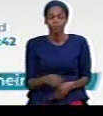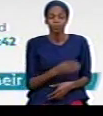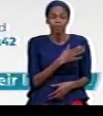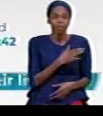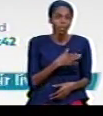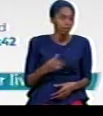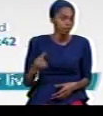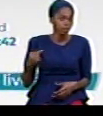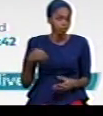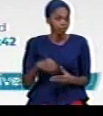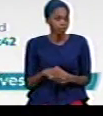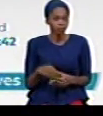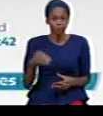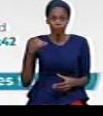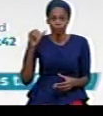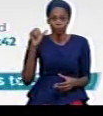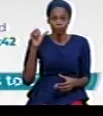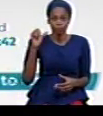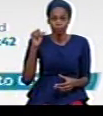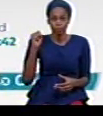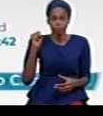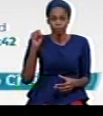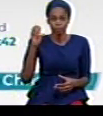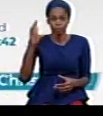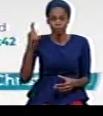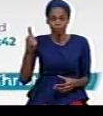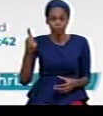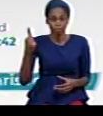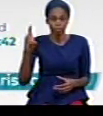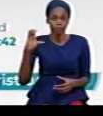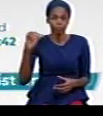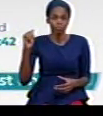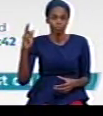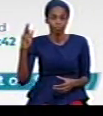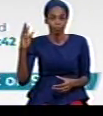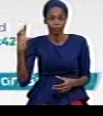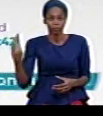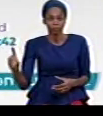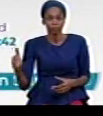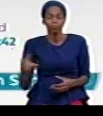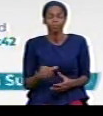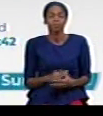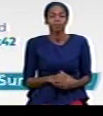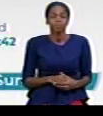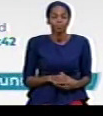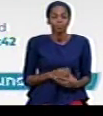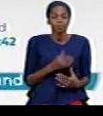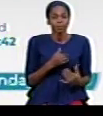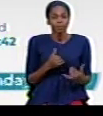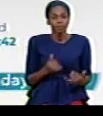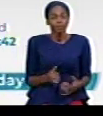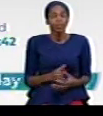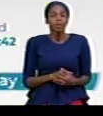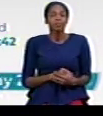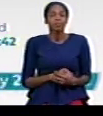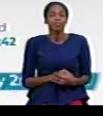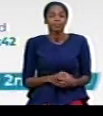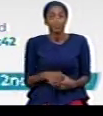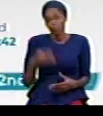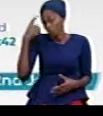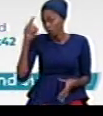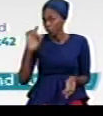mobile devices. For audience online, your convert